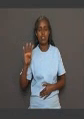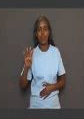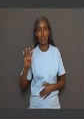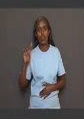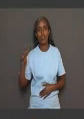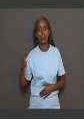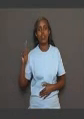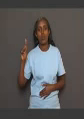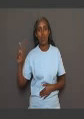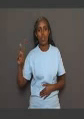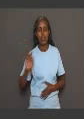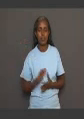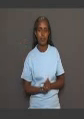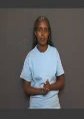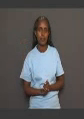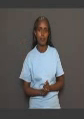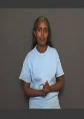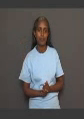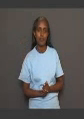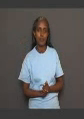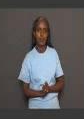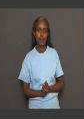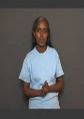as 4, 1.